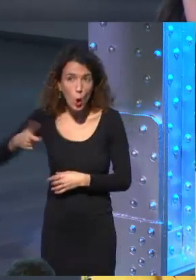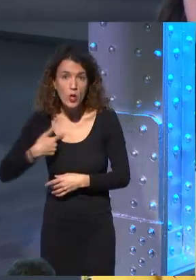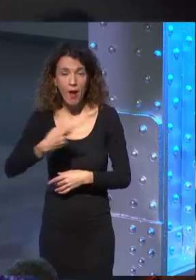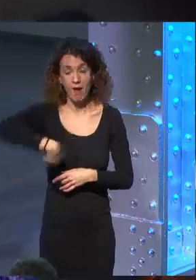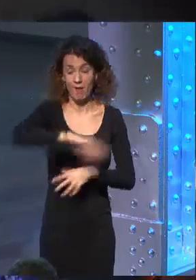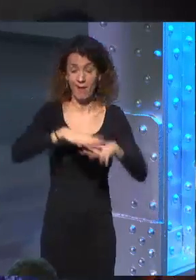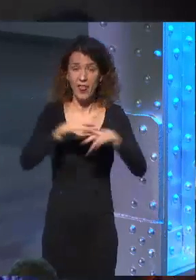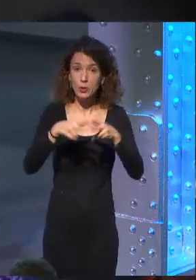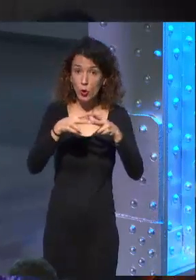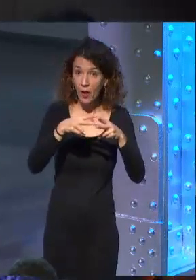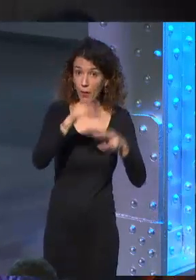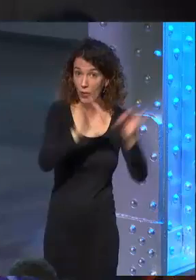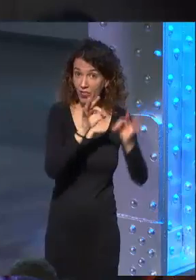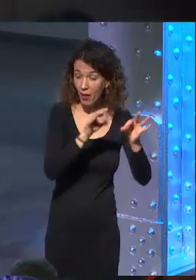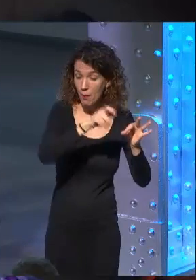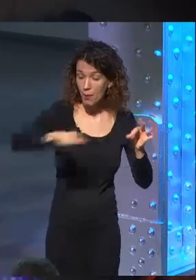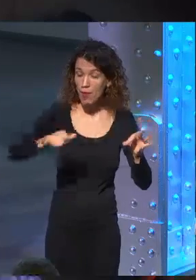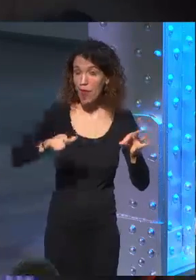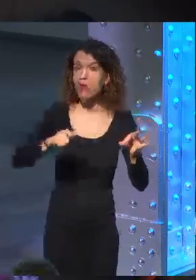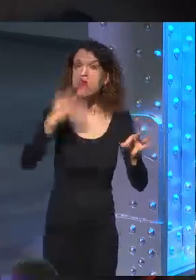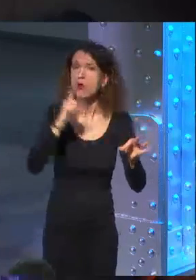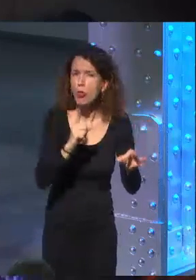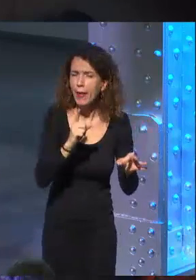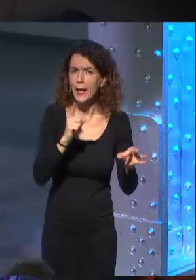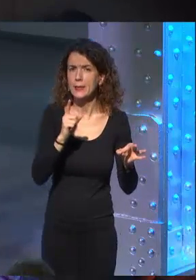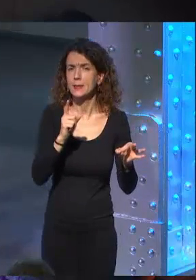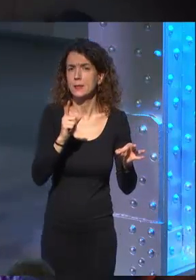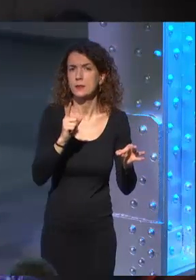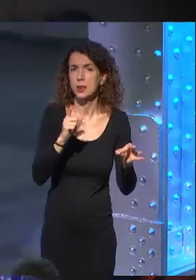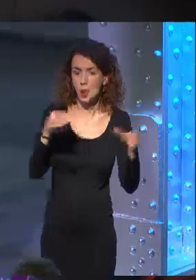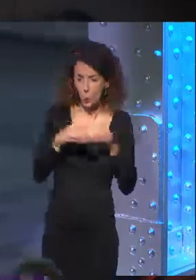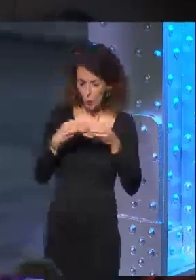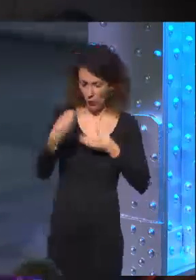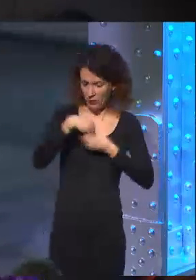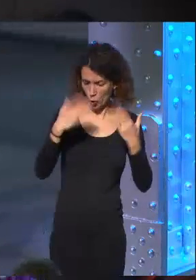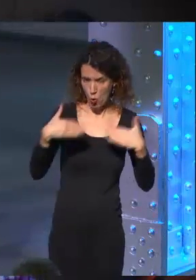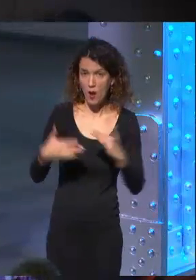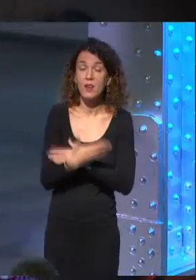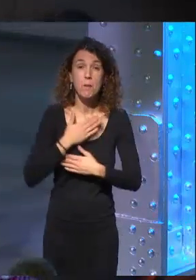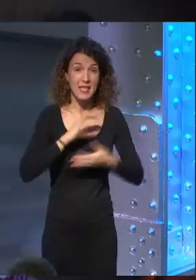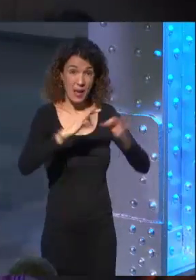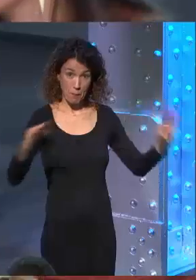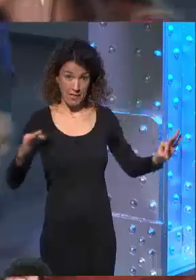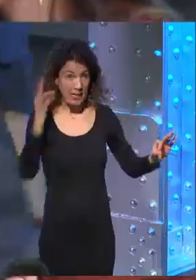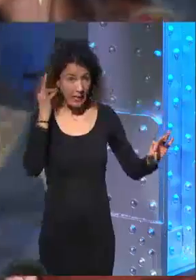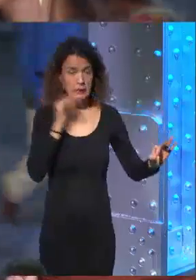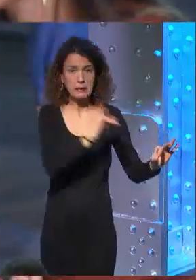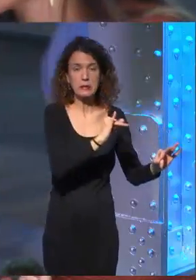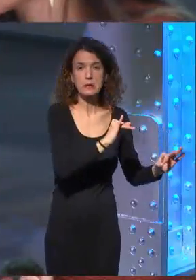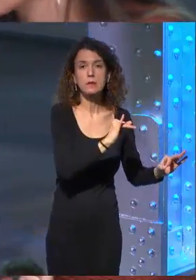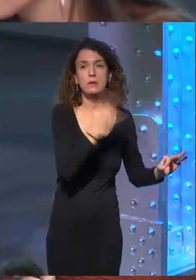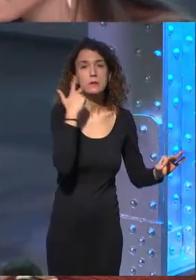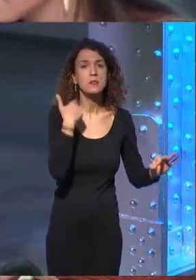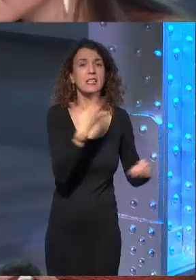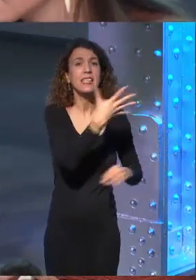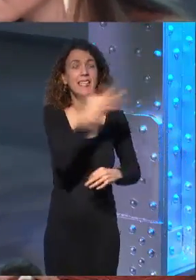is not a guarantee of the other thing. What percentage of the people that are in your social media are not physically known for you? Out